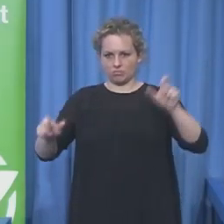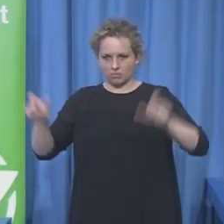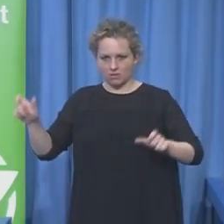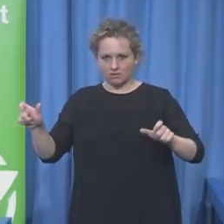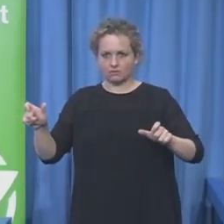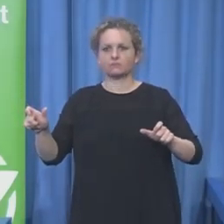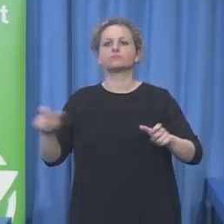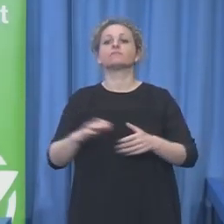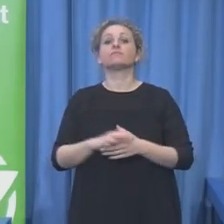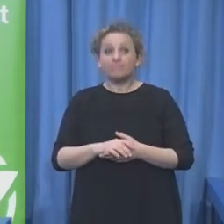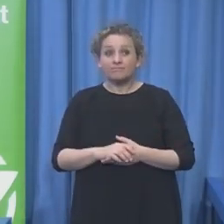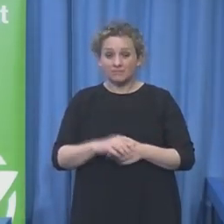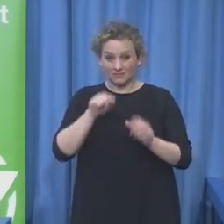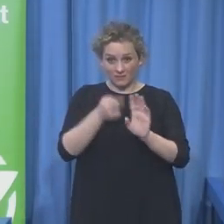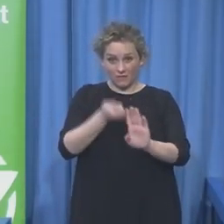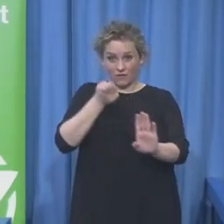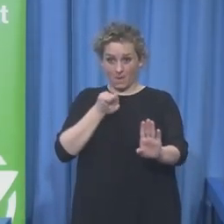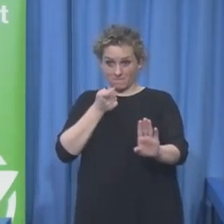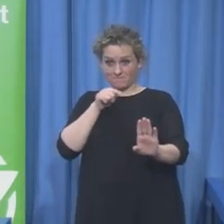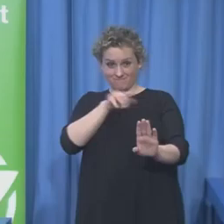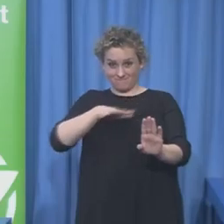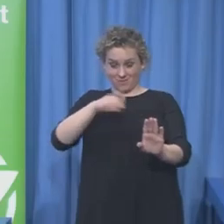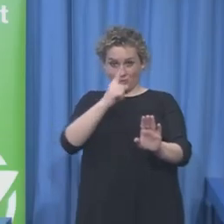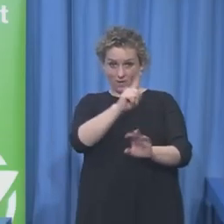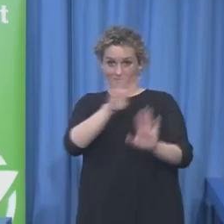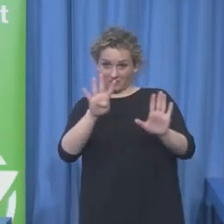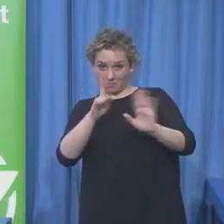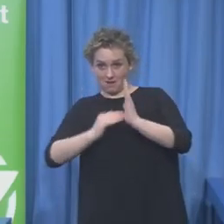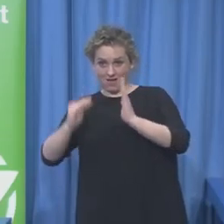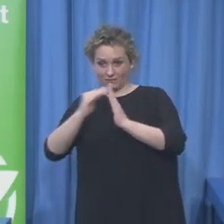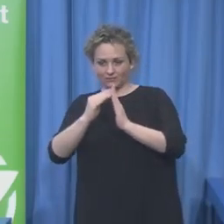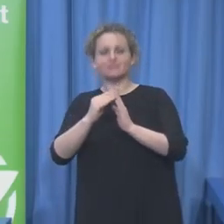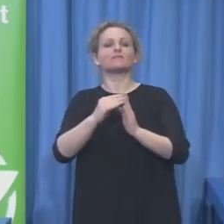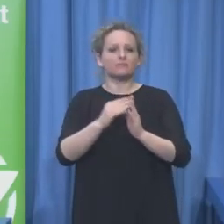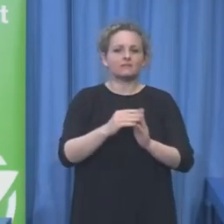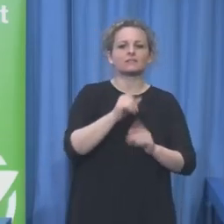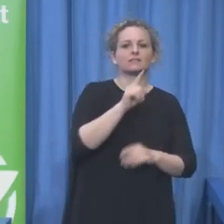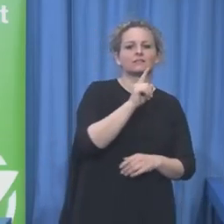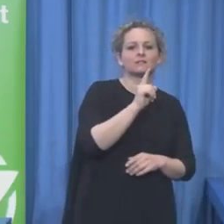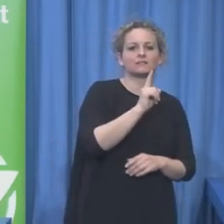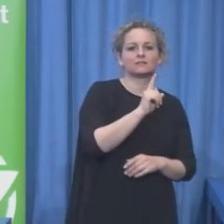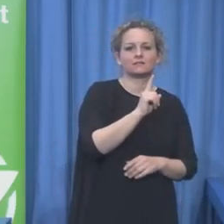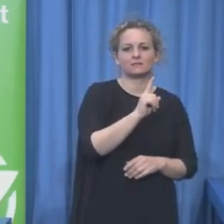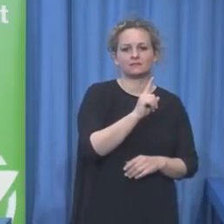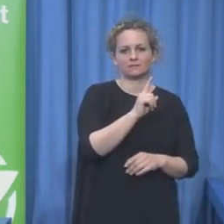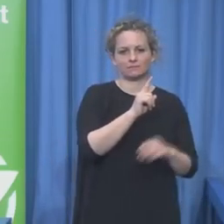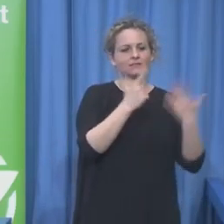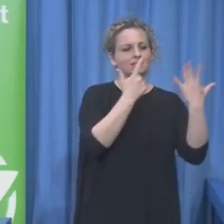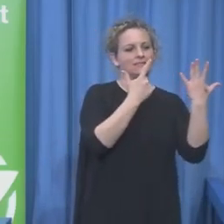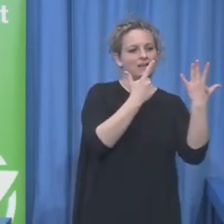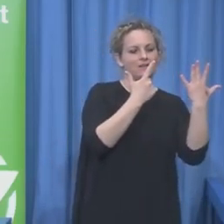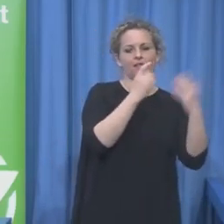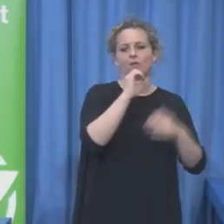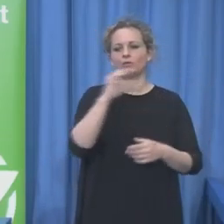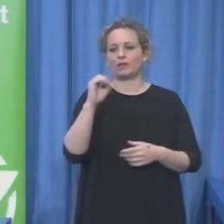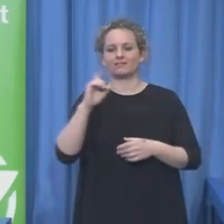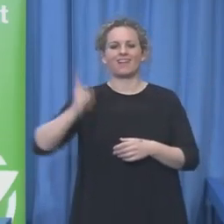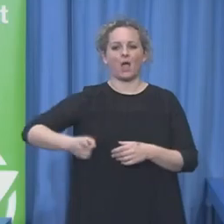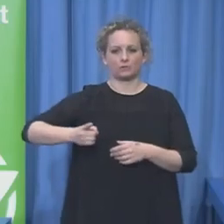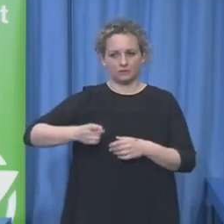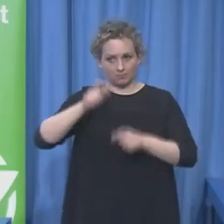in large institution. So we try to get out these people out of the institution and to